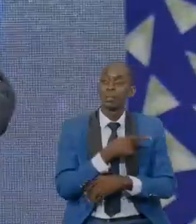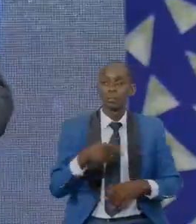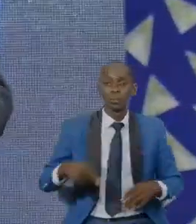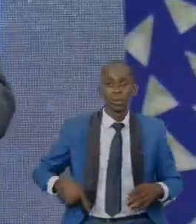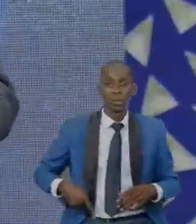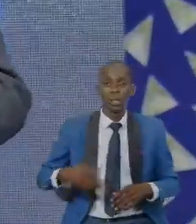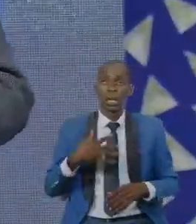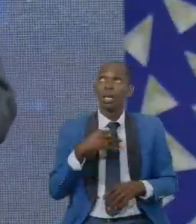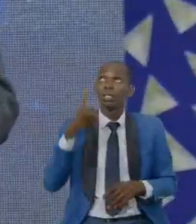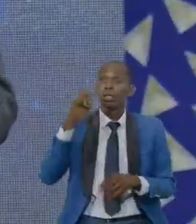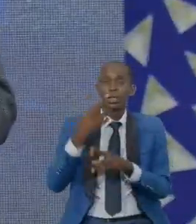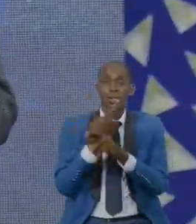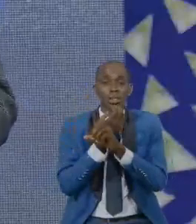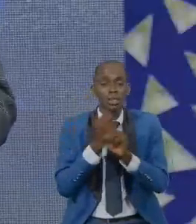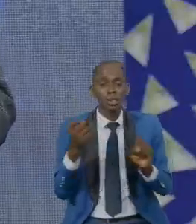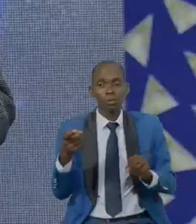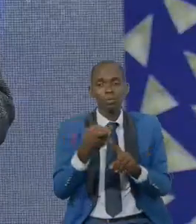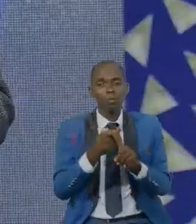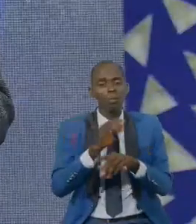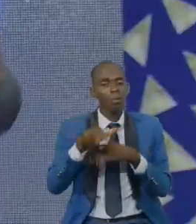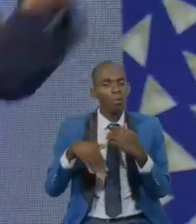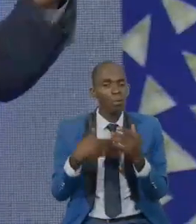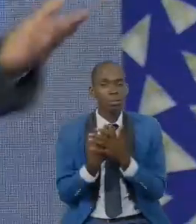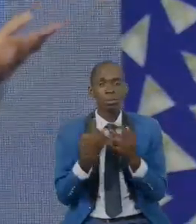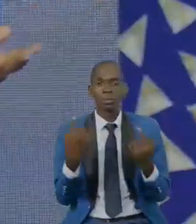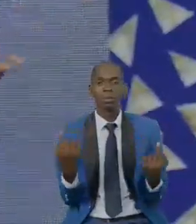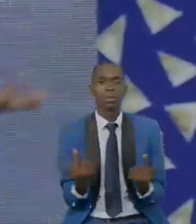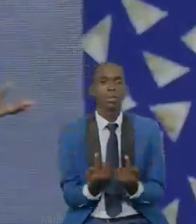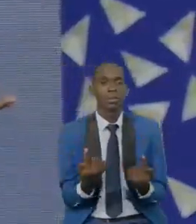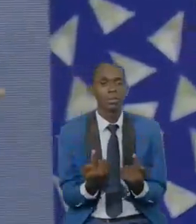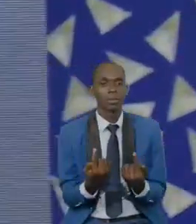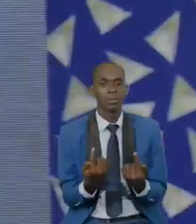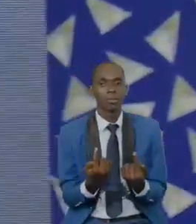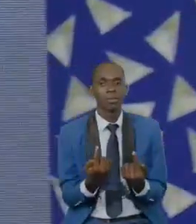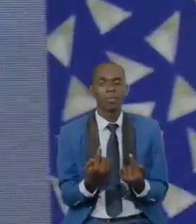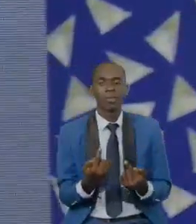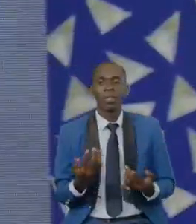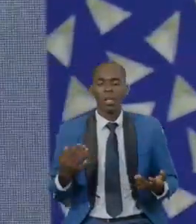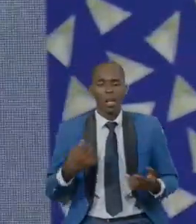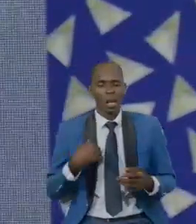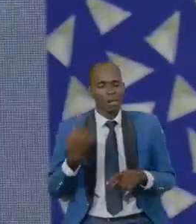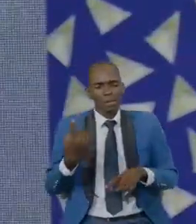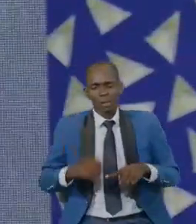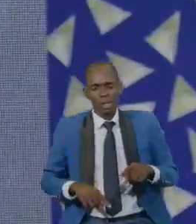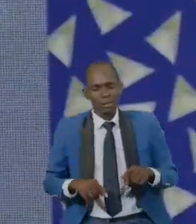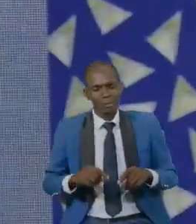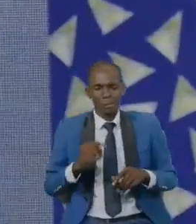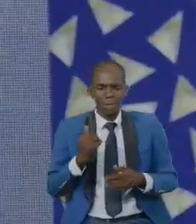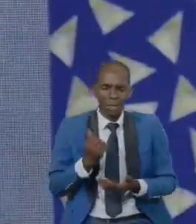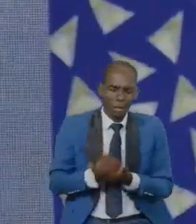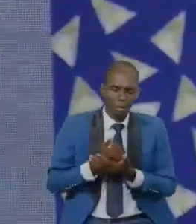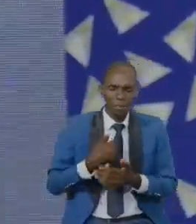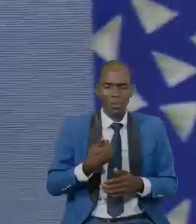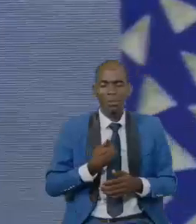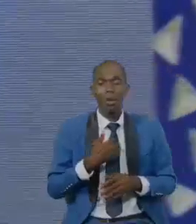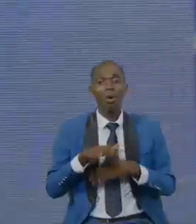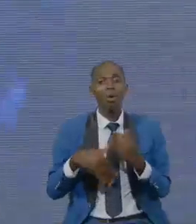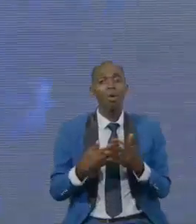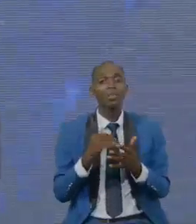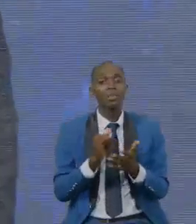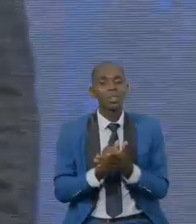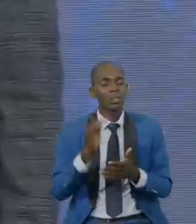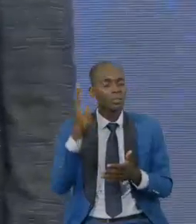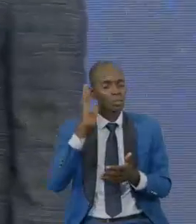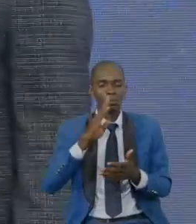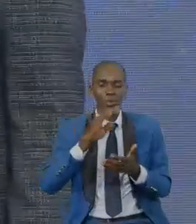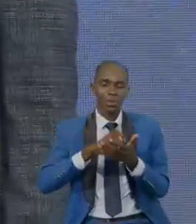redeems you from all iniquity, I can't help it. All that will vanish away. He